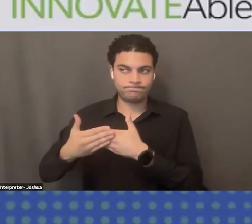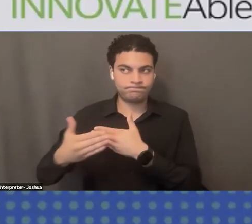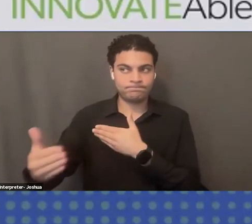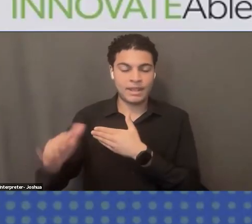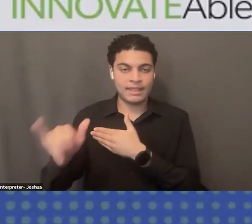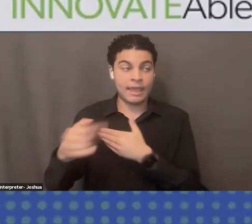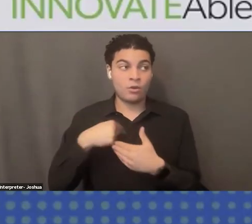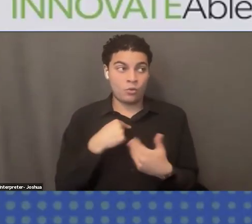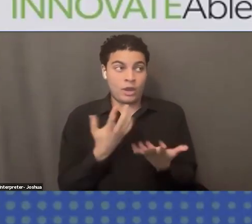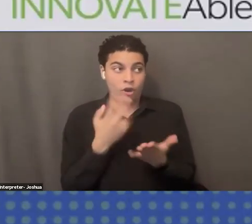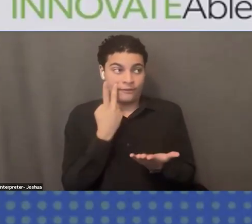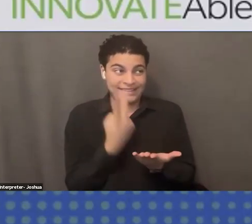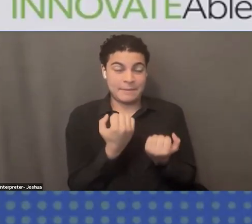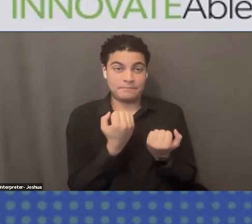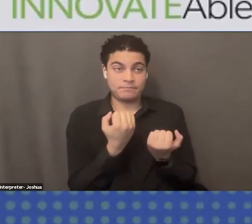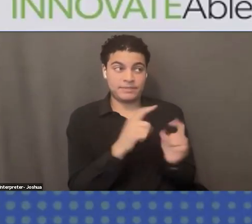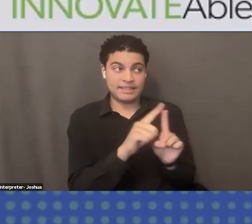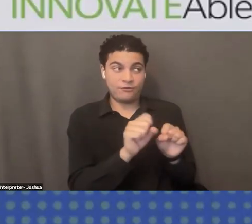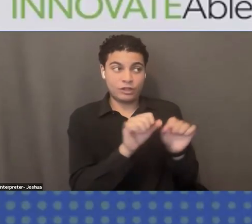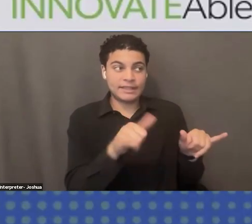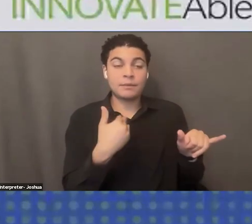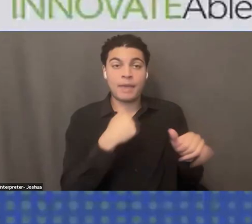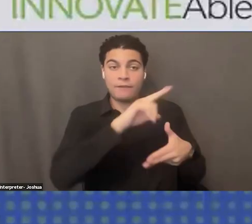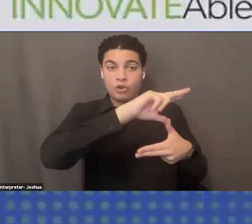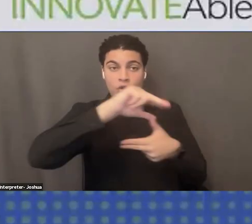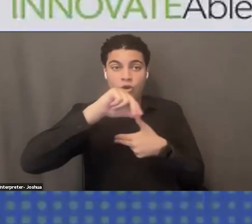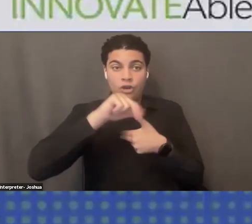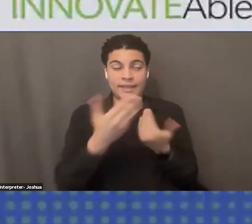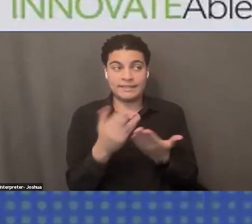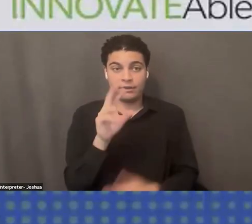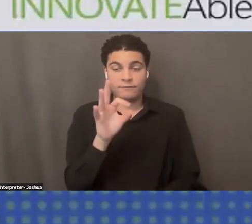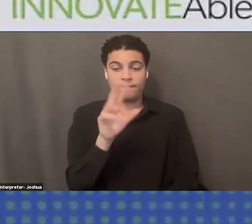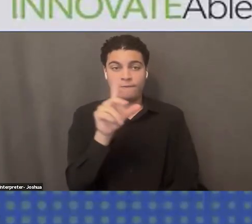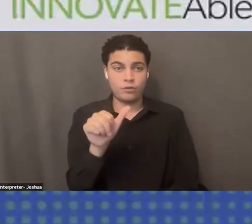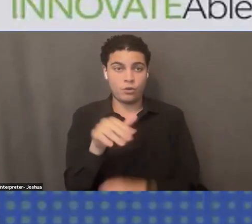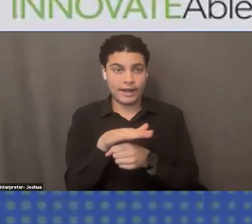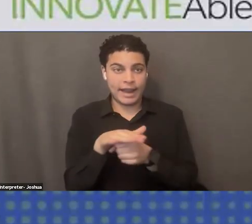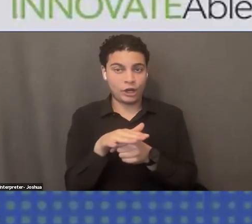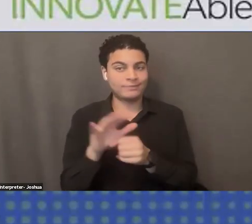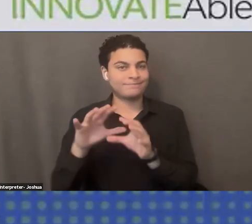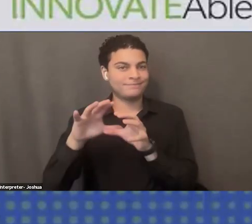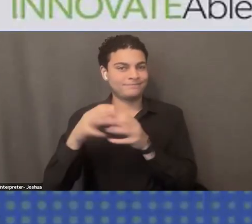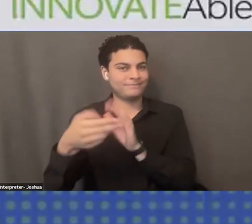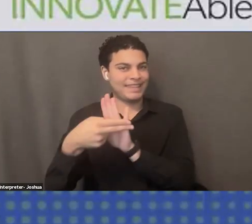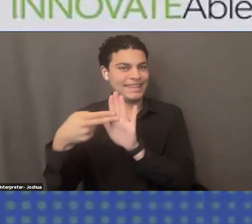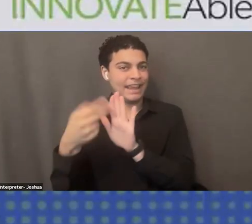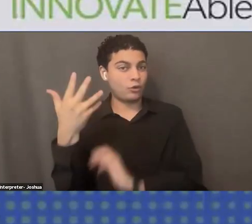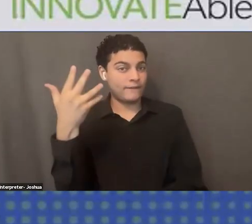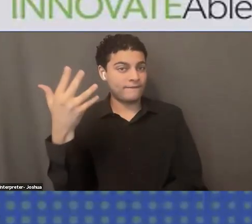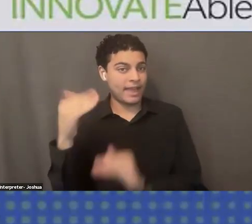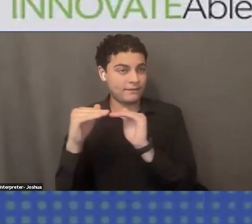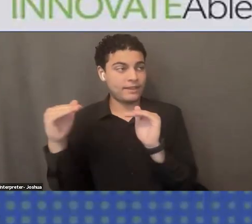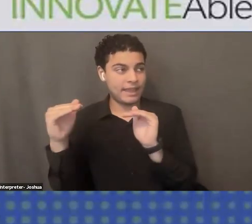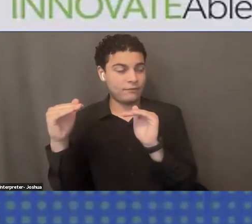survived major Category 5 hurricanes here in Florida and require little to no maintenance. So a typical